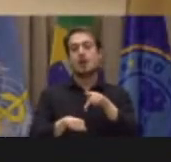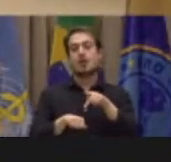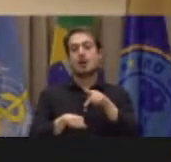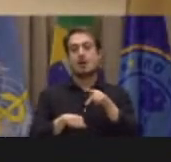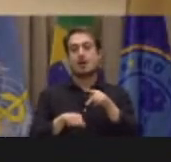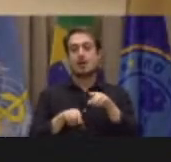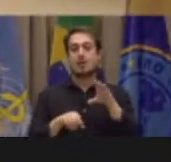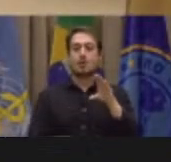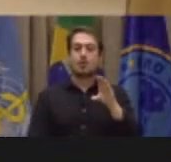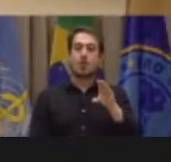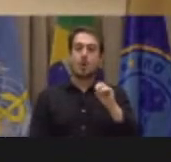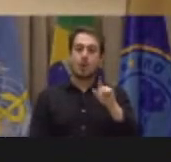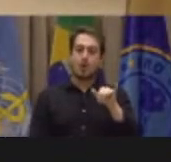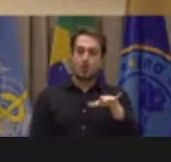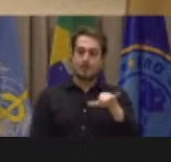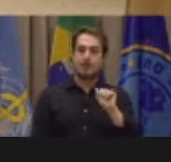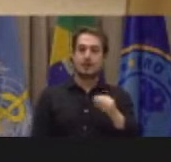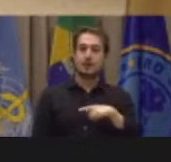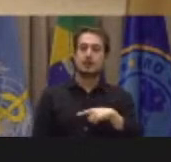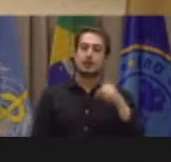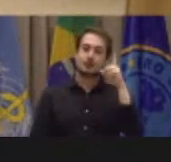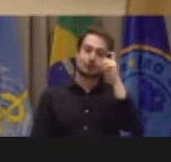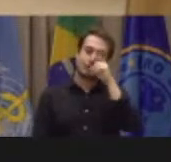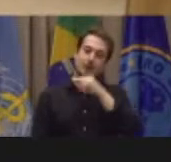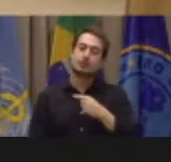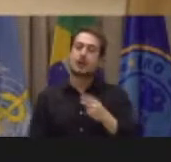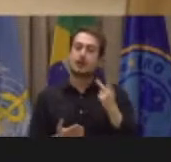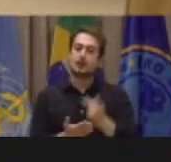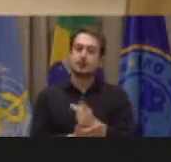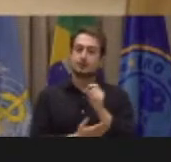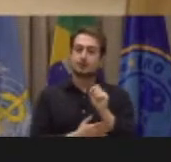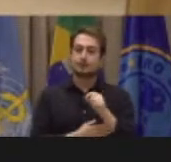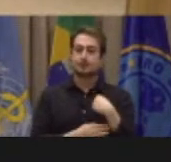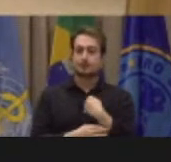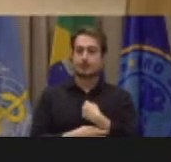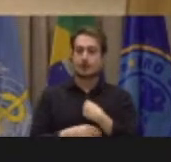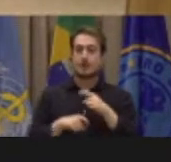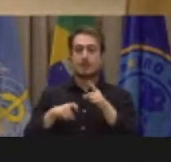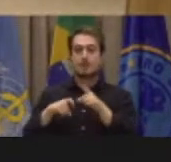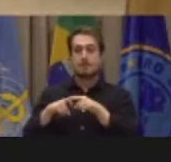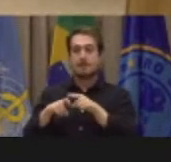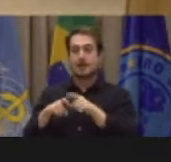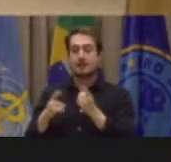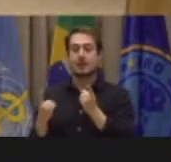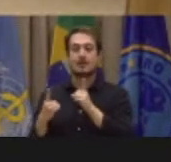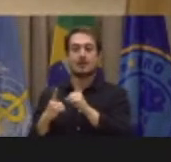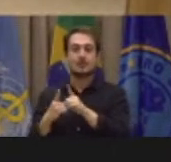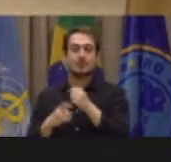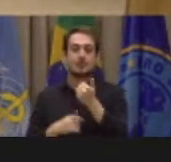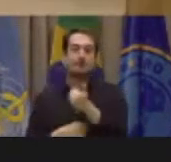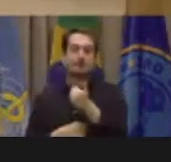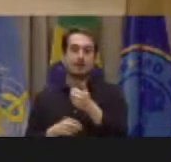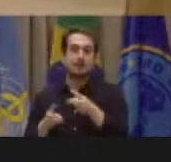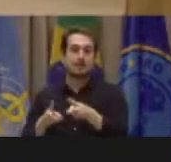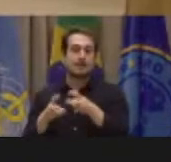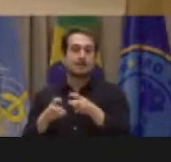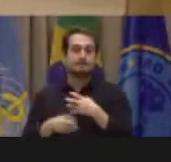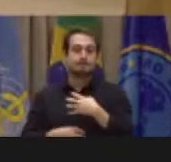long COVID. It's the difficulty that the basic care